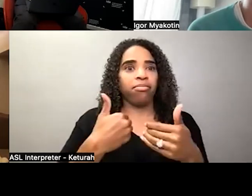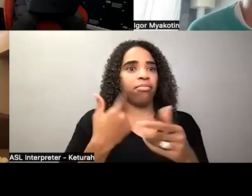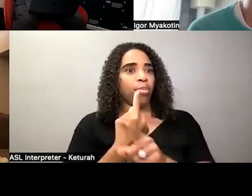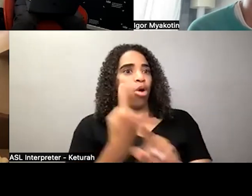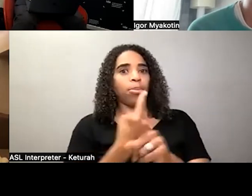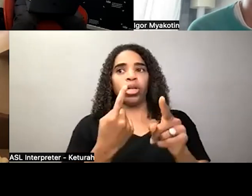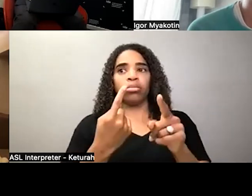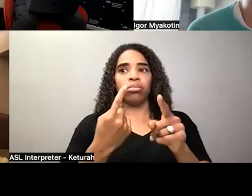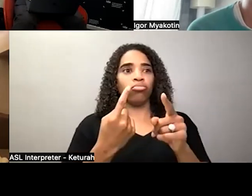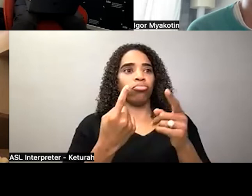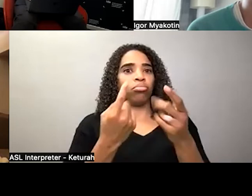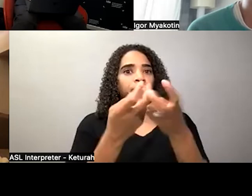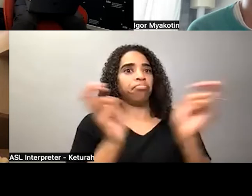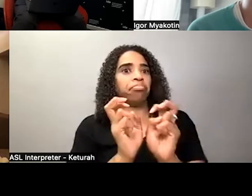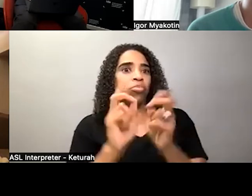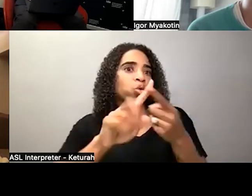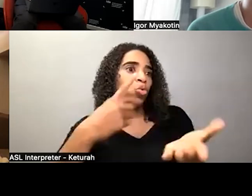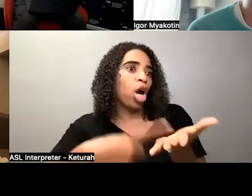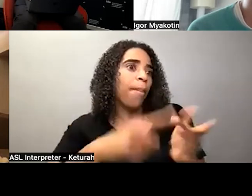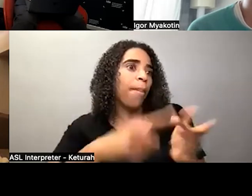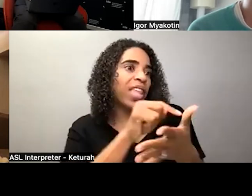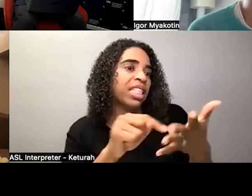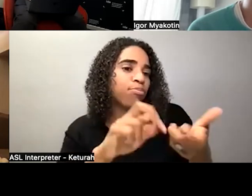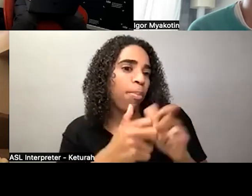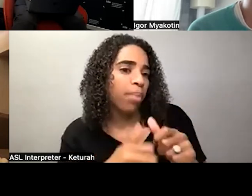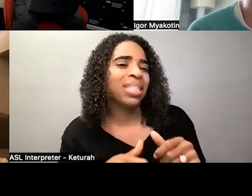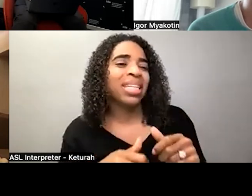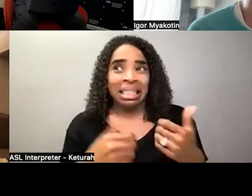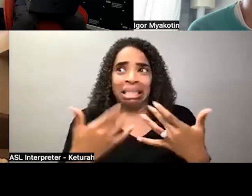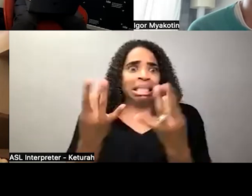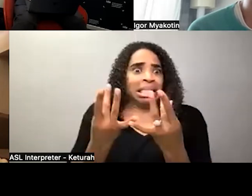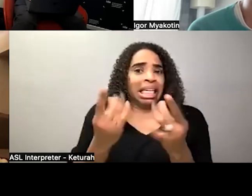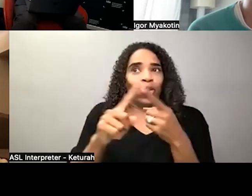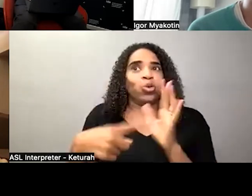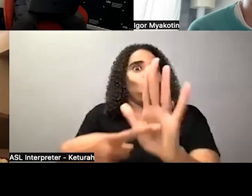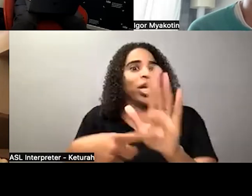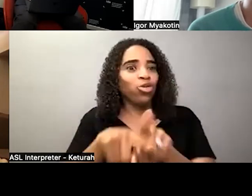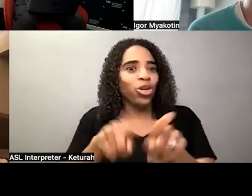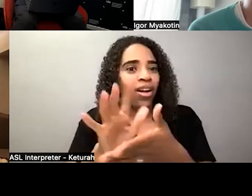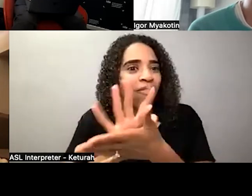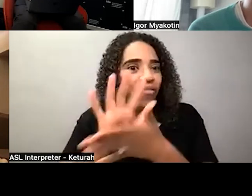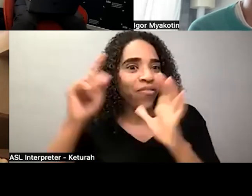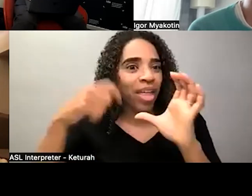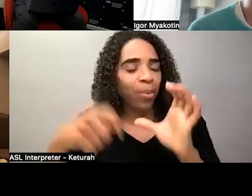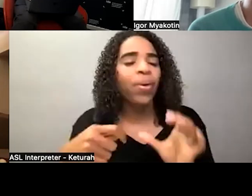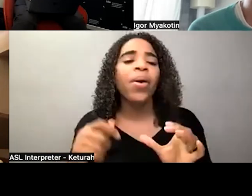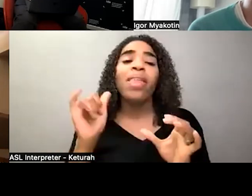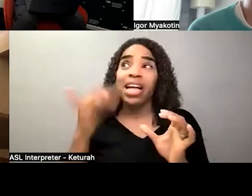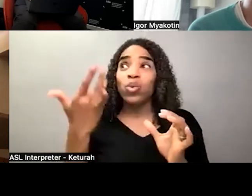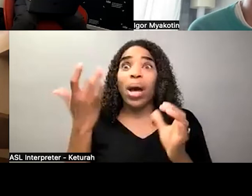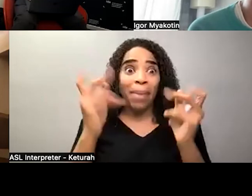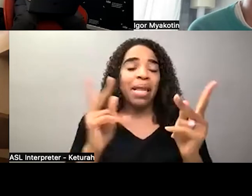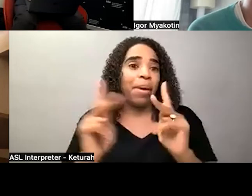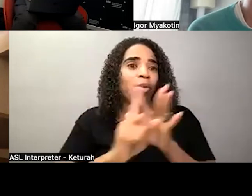And yes, it could be very difficult. That's the reason why a lot of people are leaving the country, because